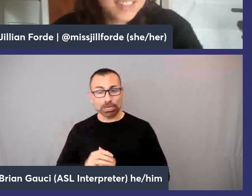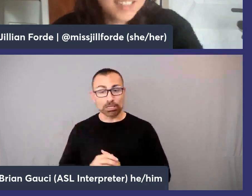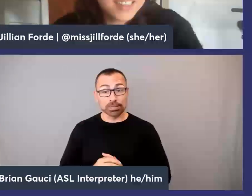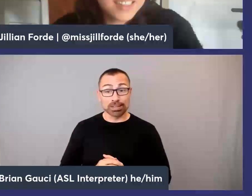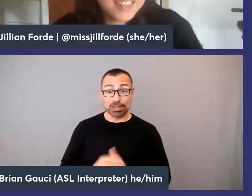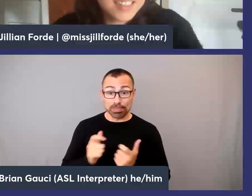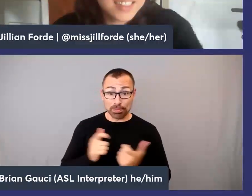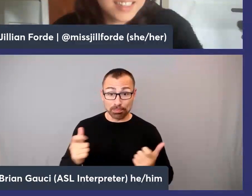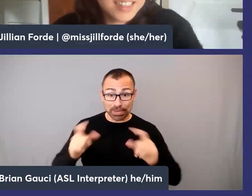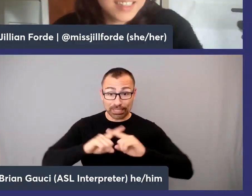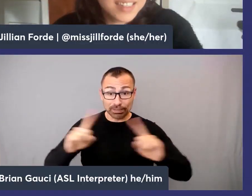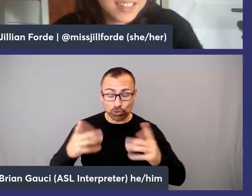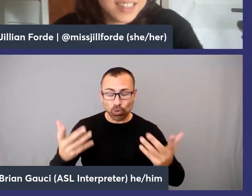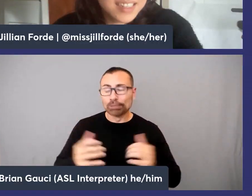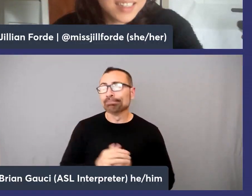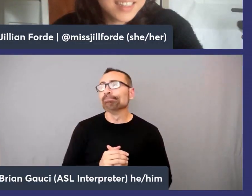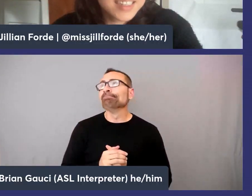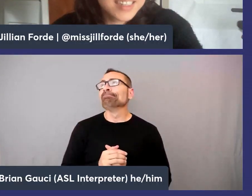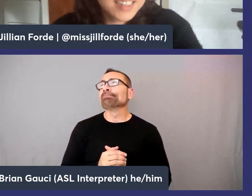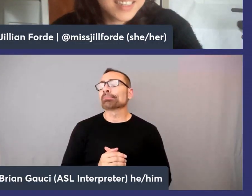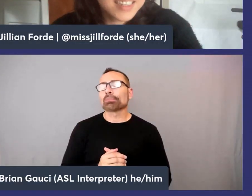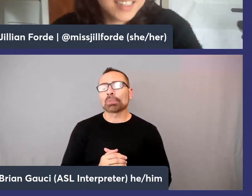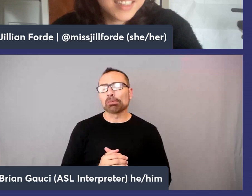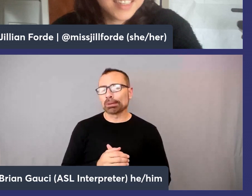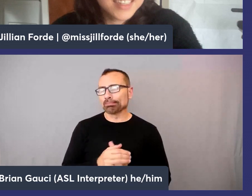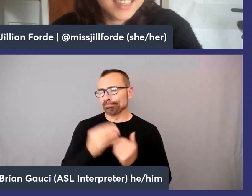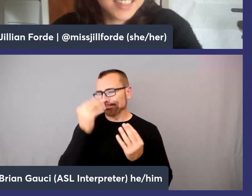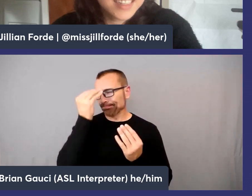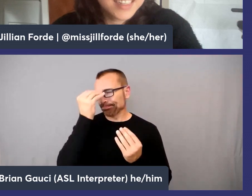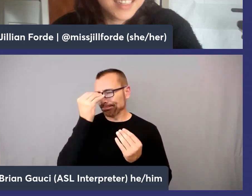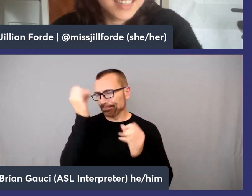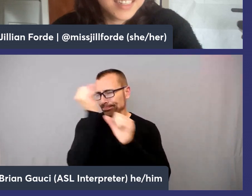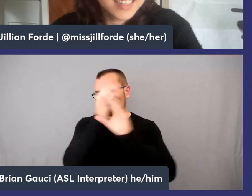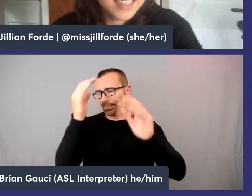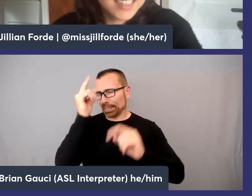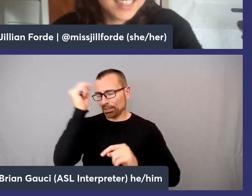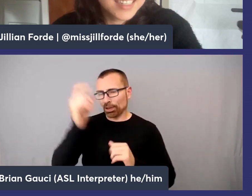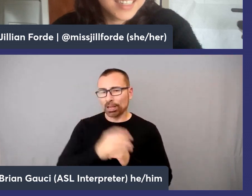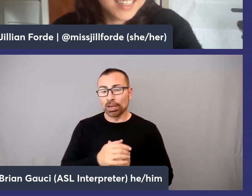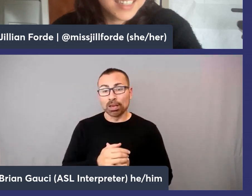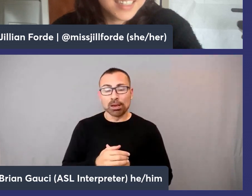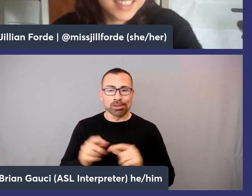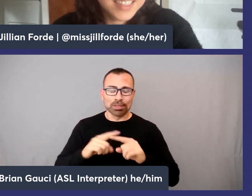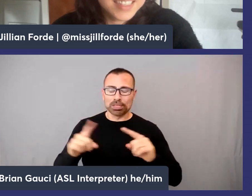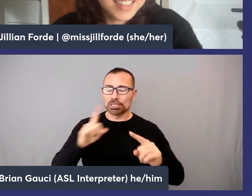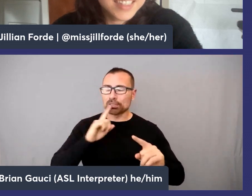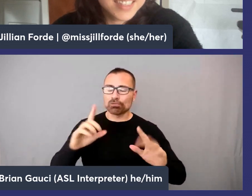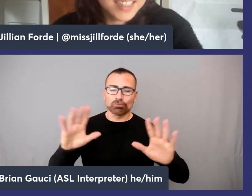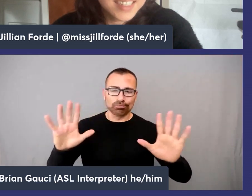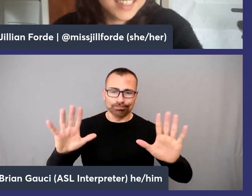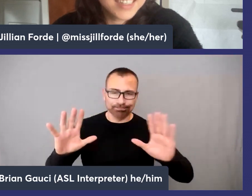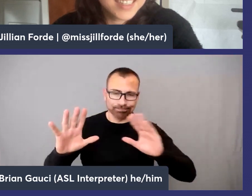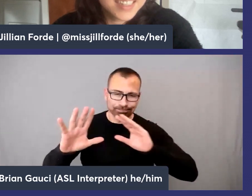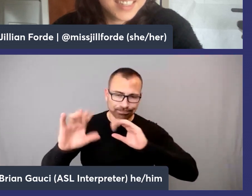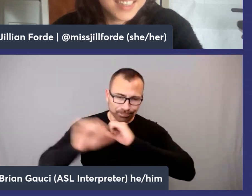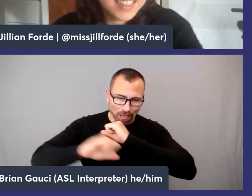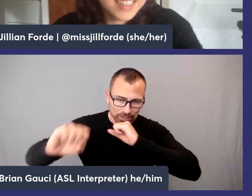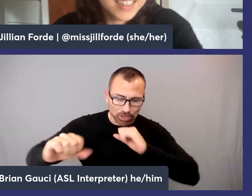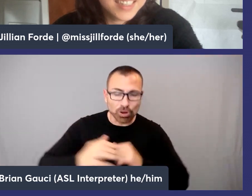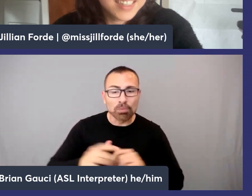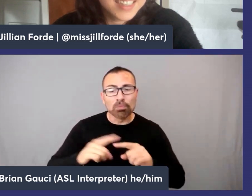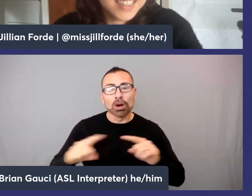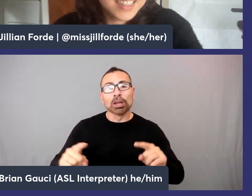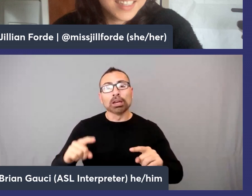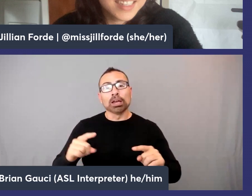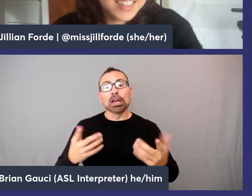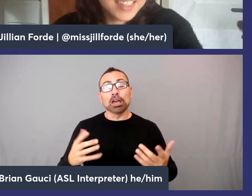you can kind of think of it theoretically, and this is a drastic oversimplification, but as you're doing joins inside of a relational database, you're basically building a